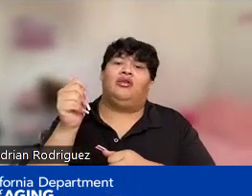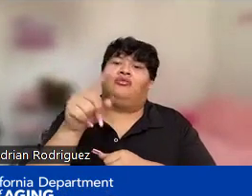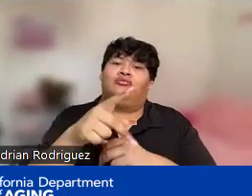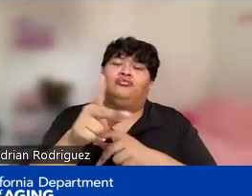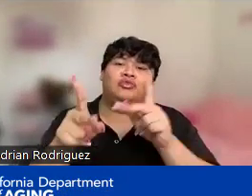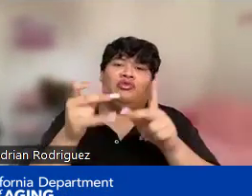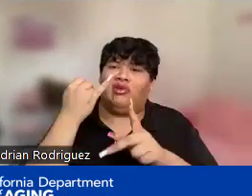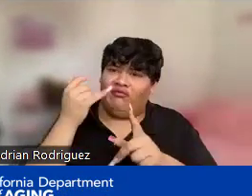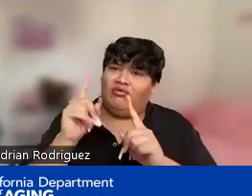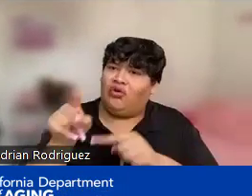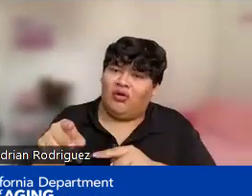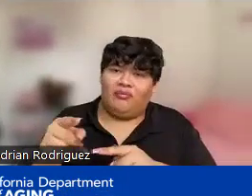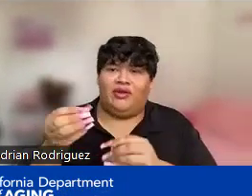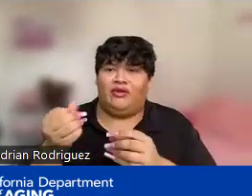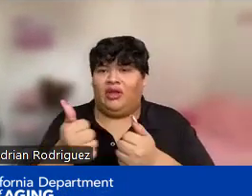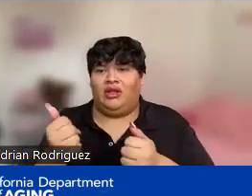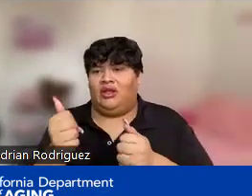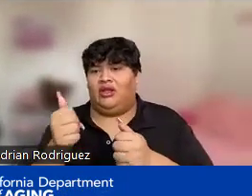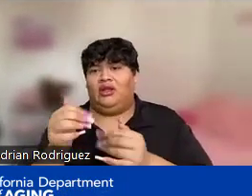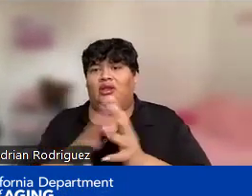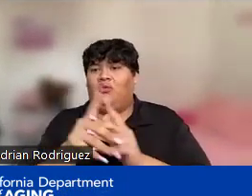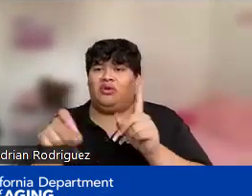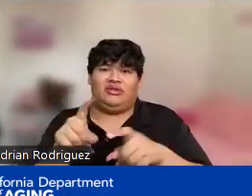attendees. If